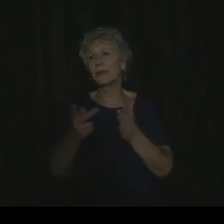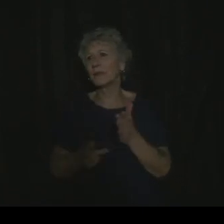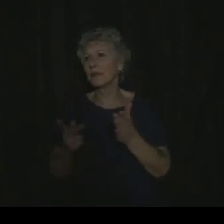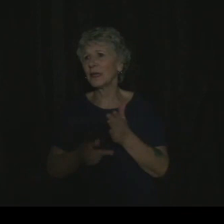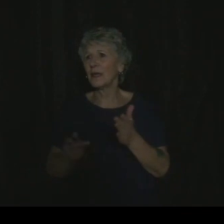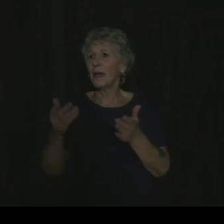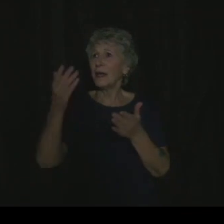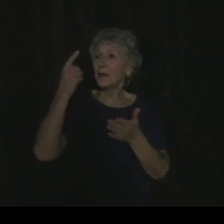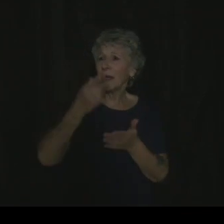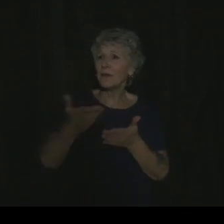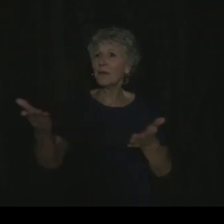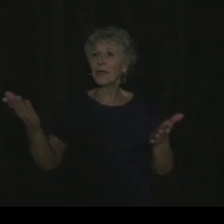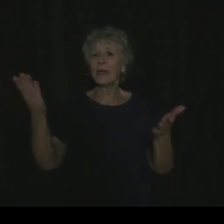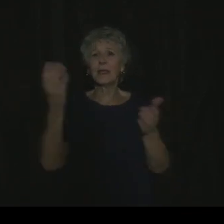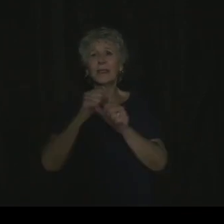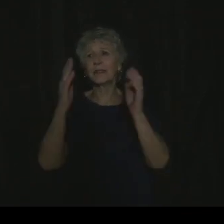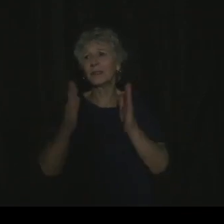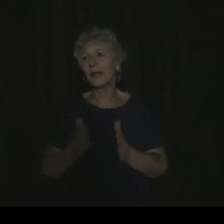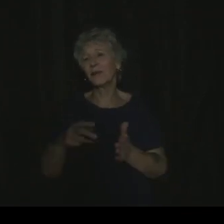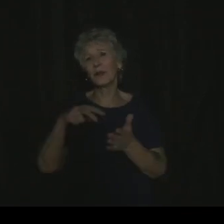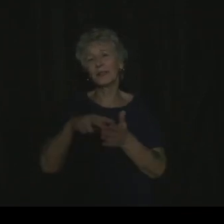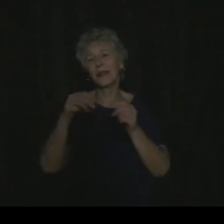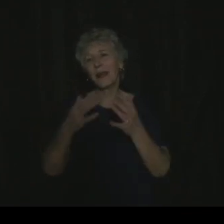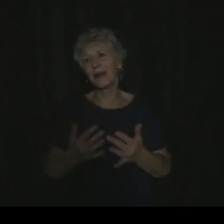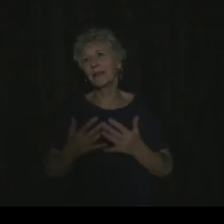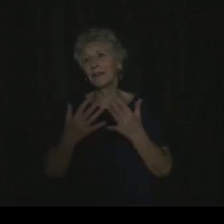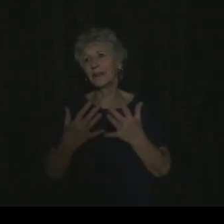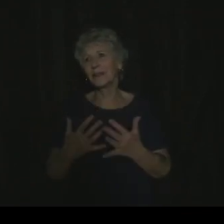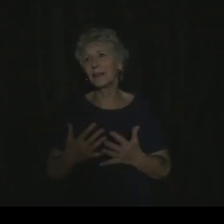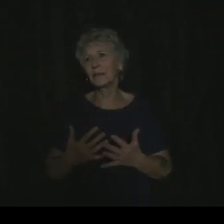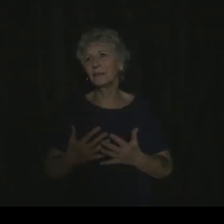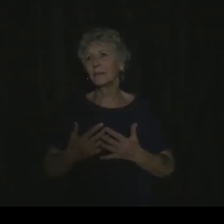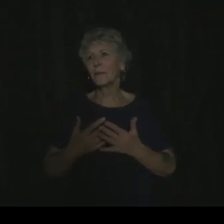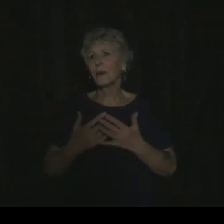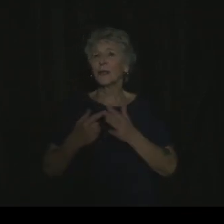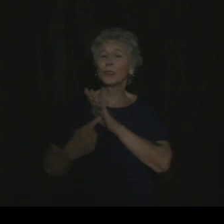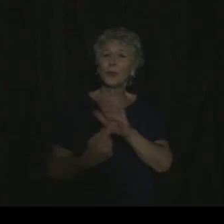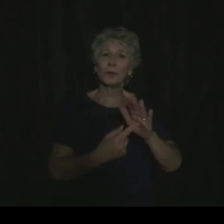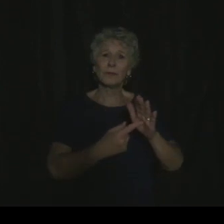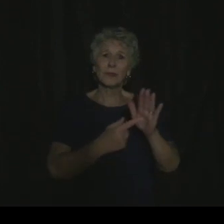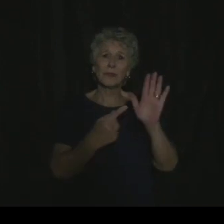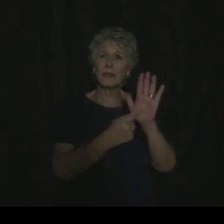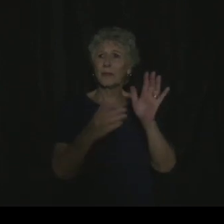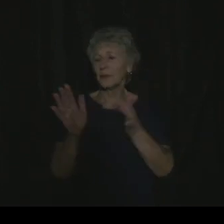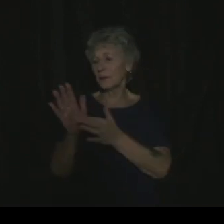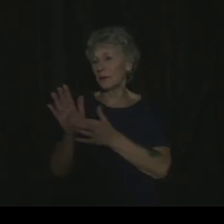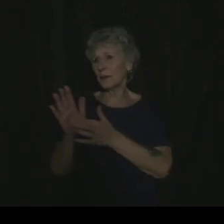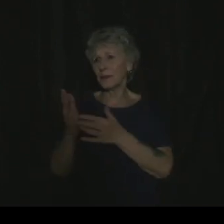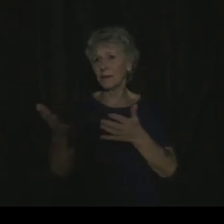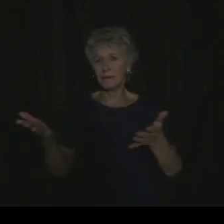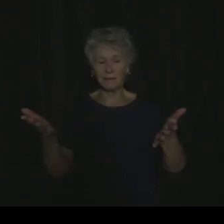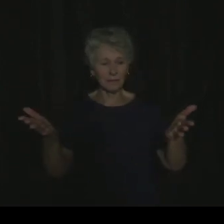falls. Therefore me the Savior stands, shows his wounds and spreads